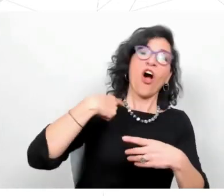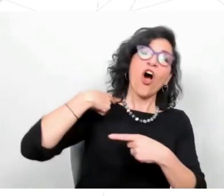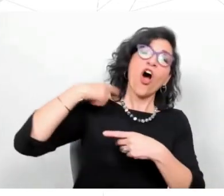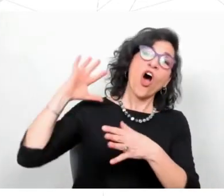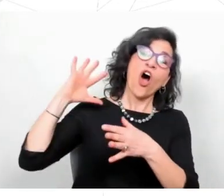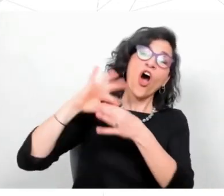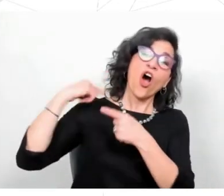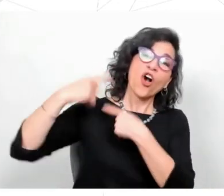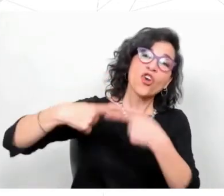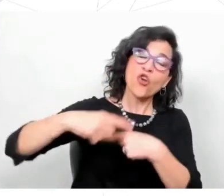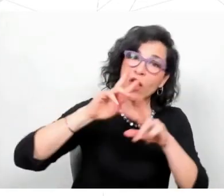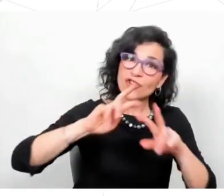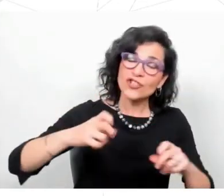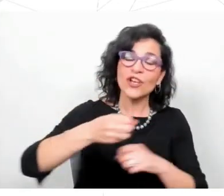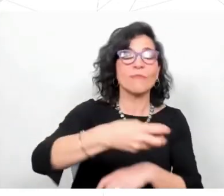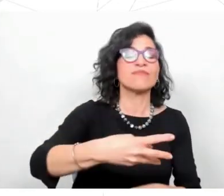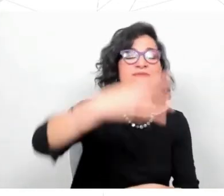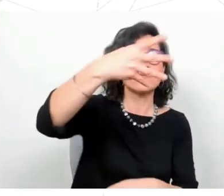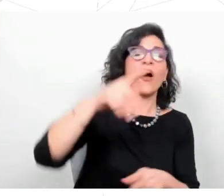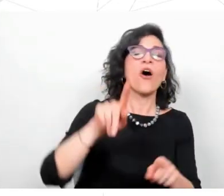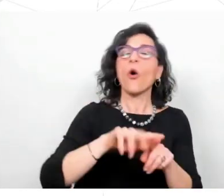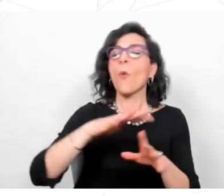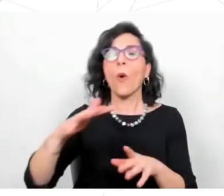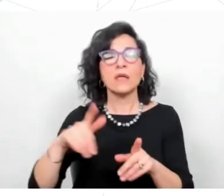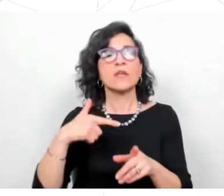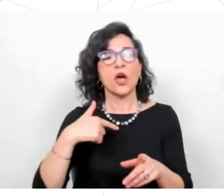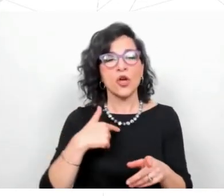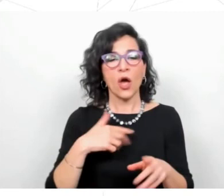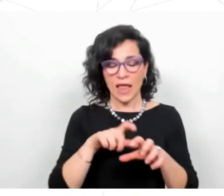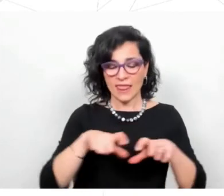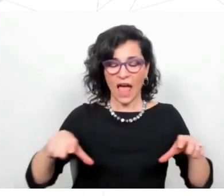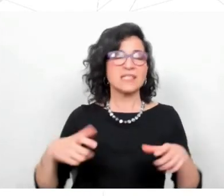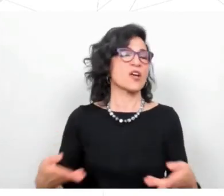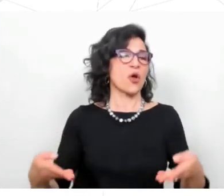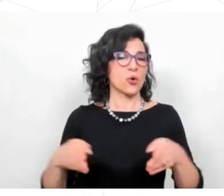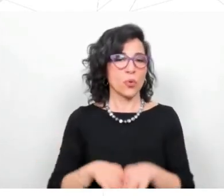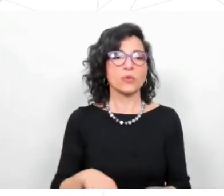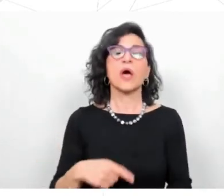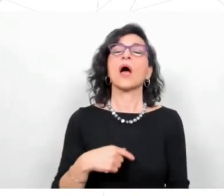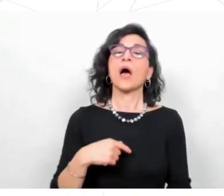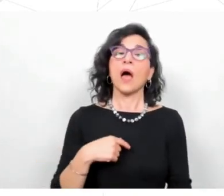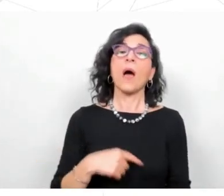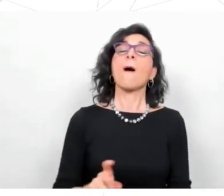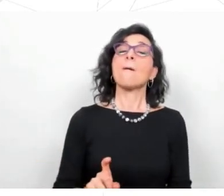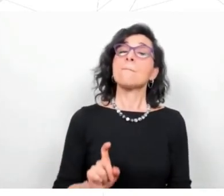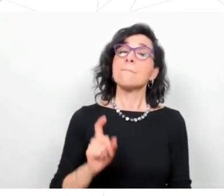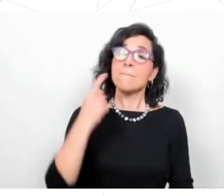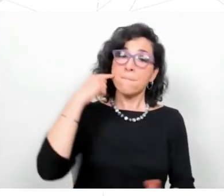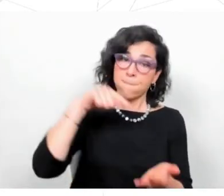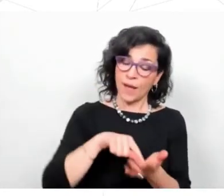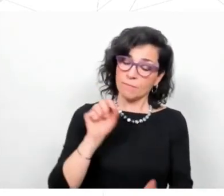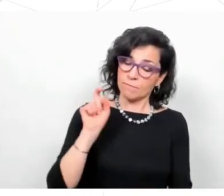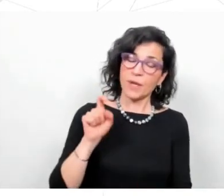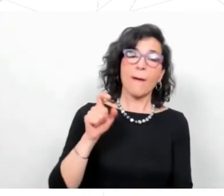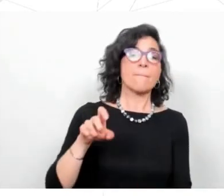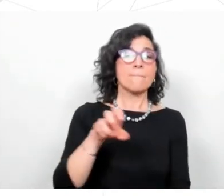I'm going to select the mouse again. I'm going to click on the search term that I want. And there's the Toby Gaming website that pops